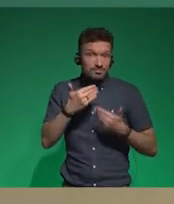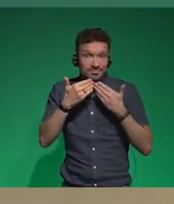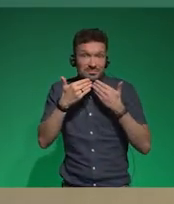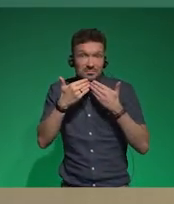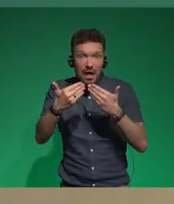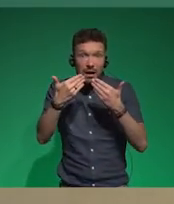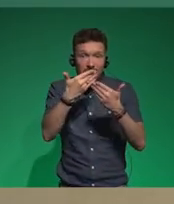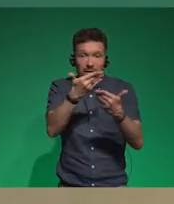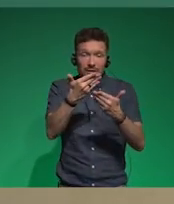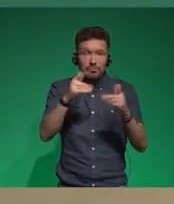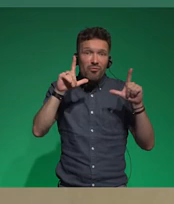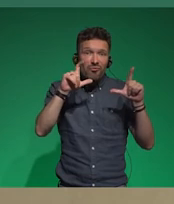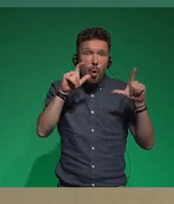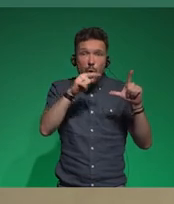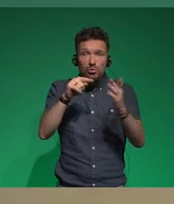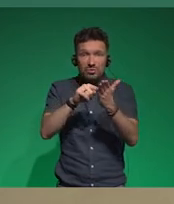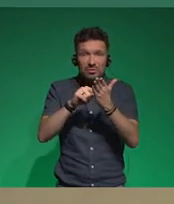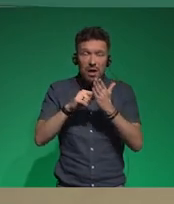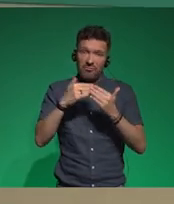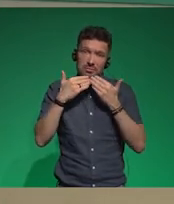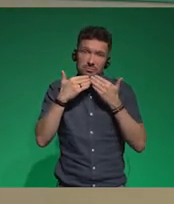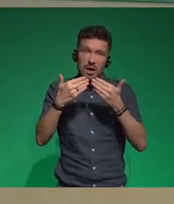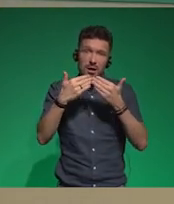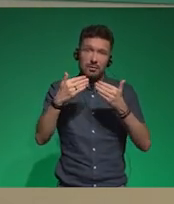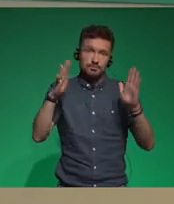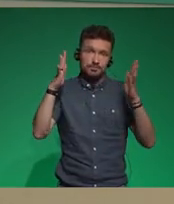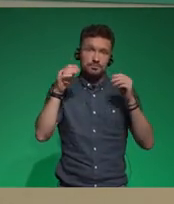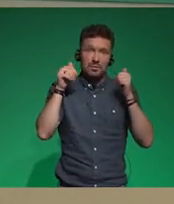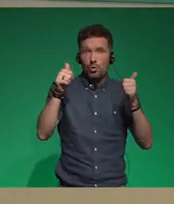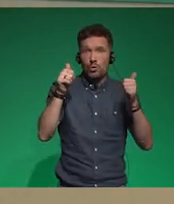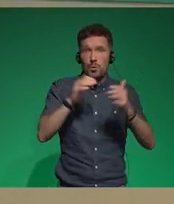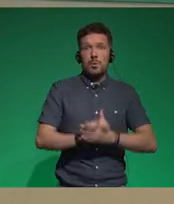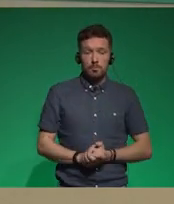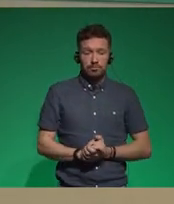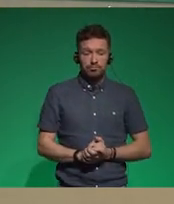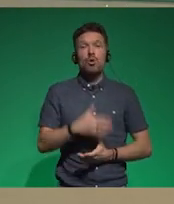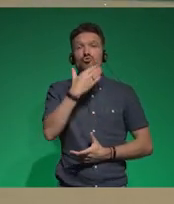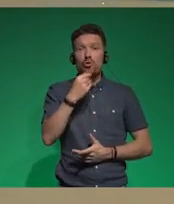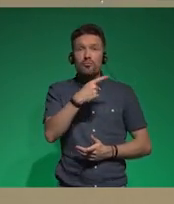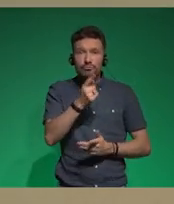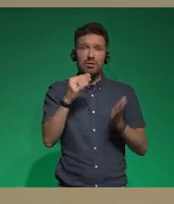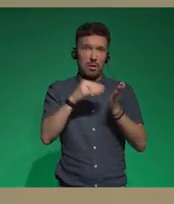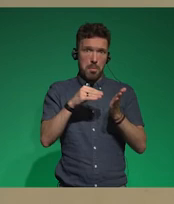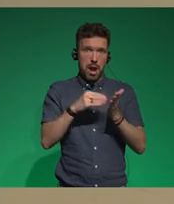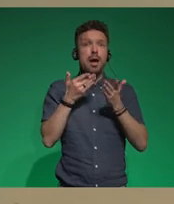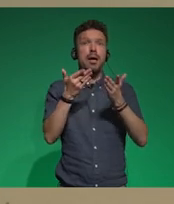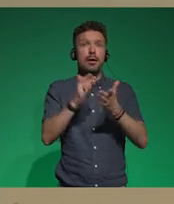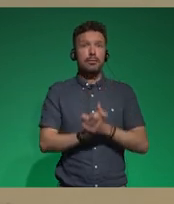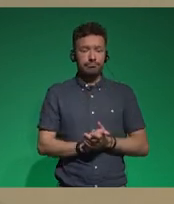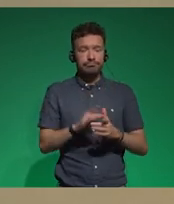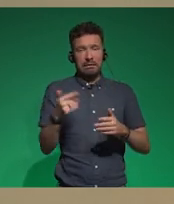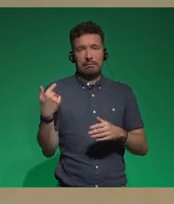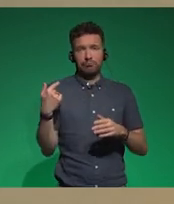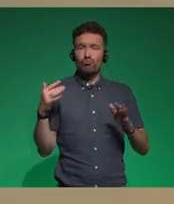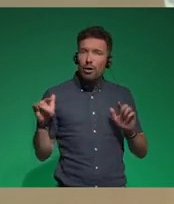And thanks again to Trinh Thi. Thanks for joining us from remote. Here in Kassel,